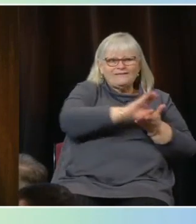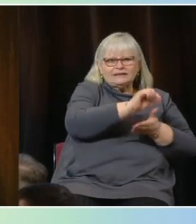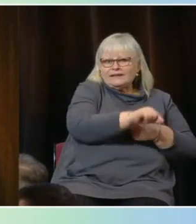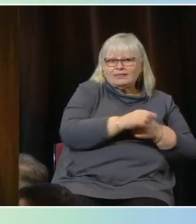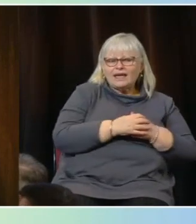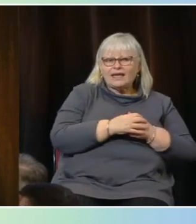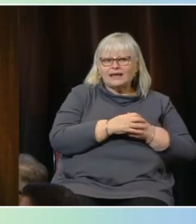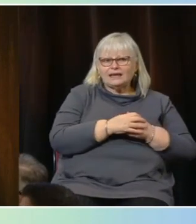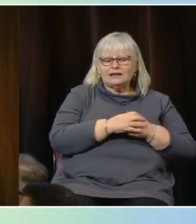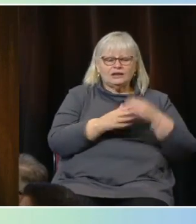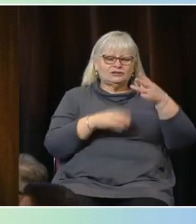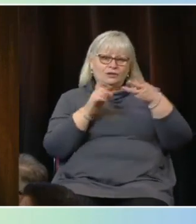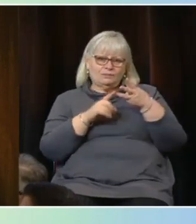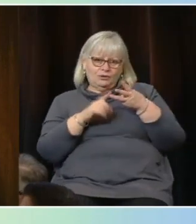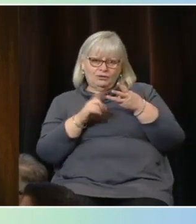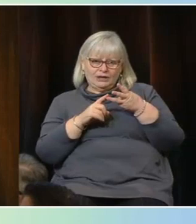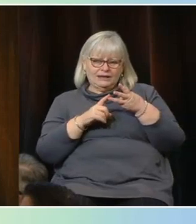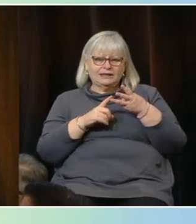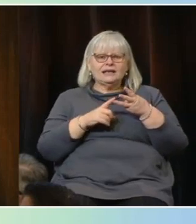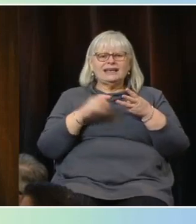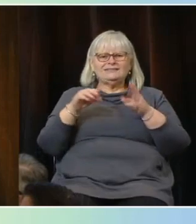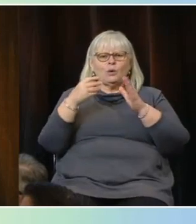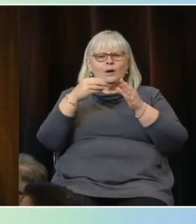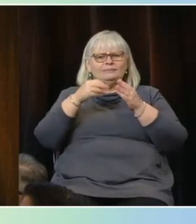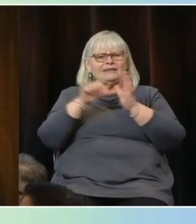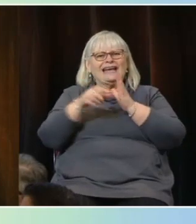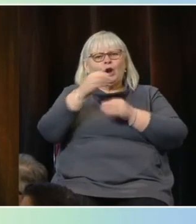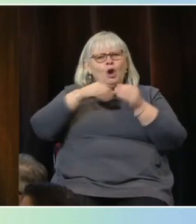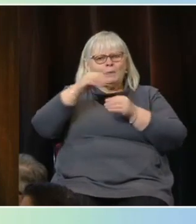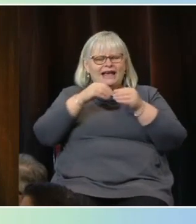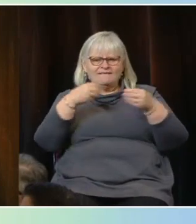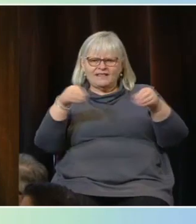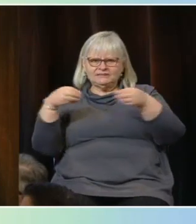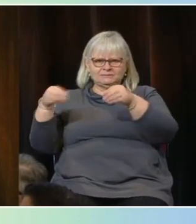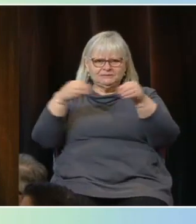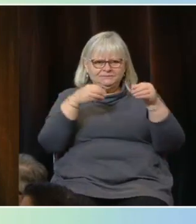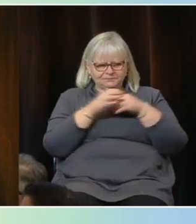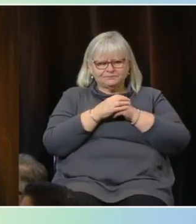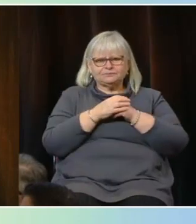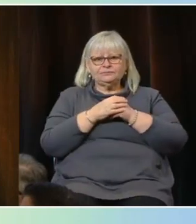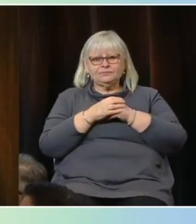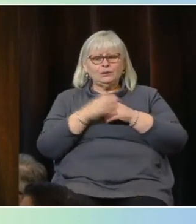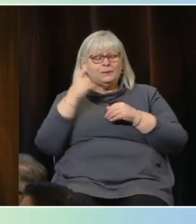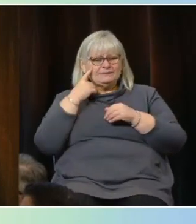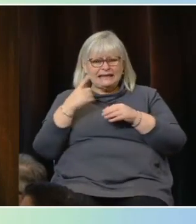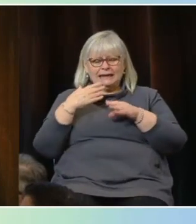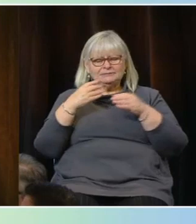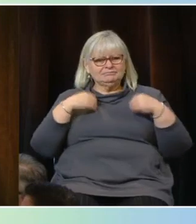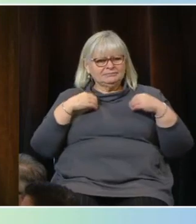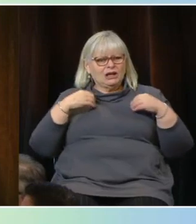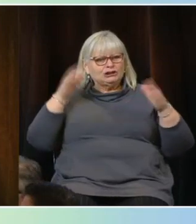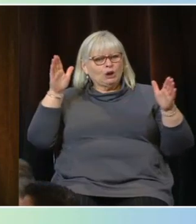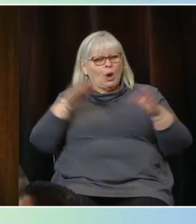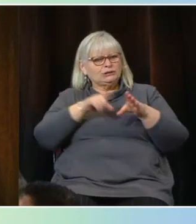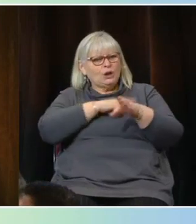priority three restoring economic dynamism one of the most concerning aspects of the most recent slowdown in productivity growth has been